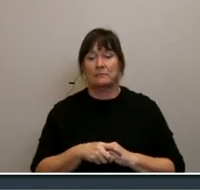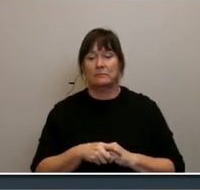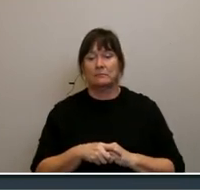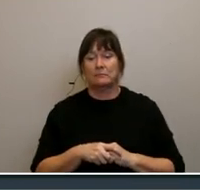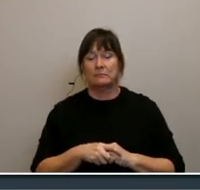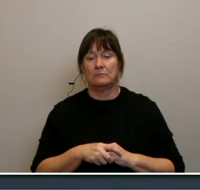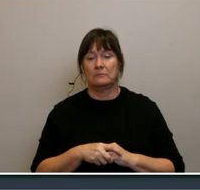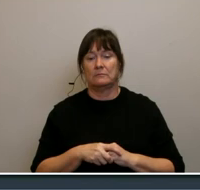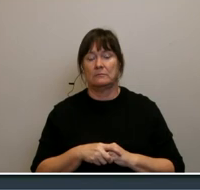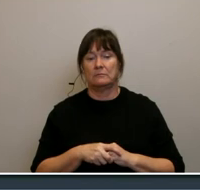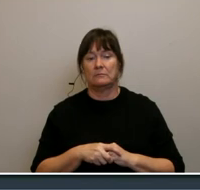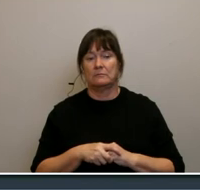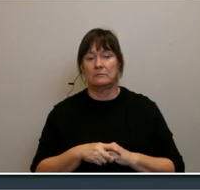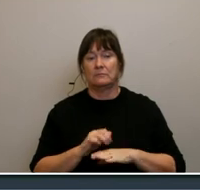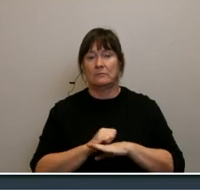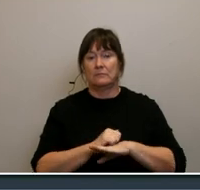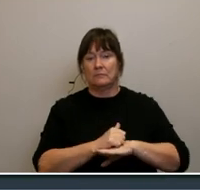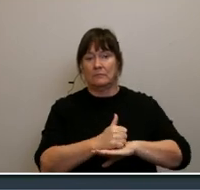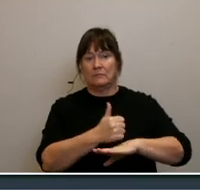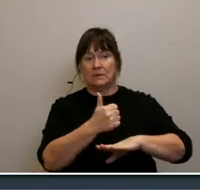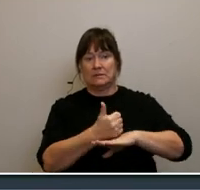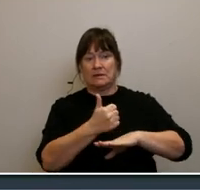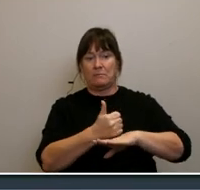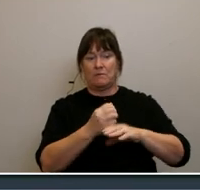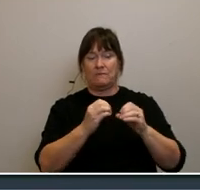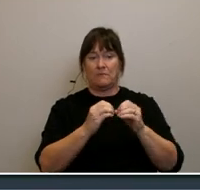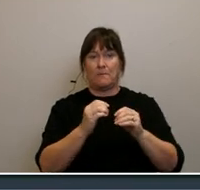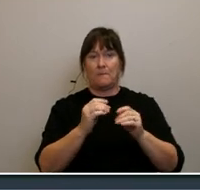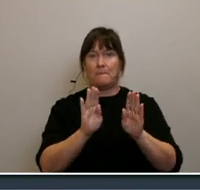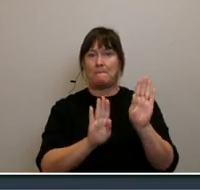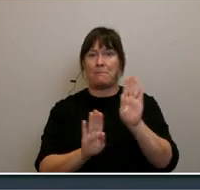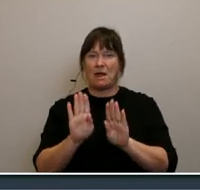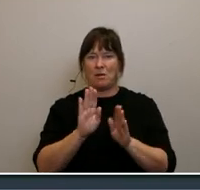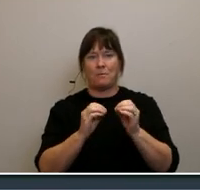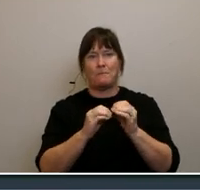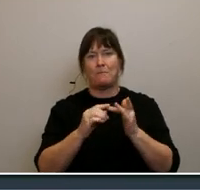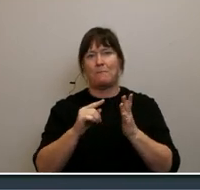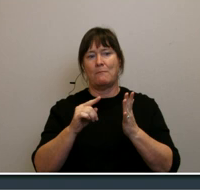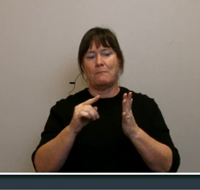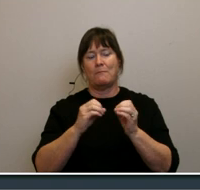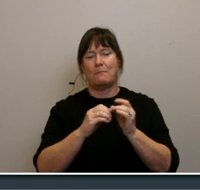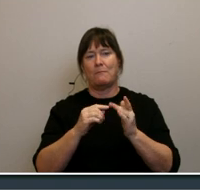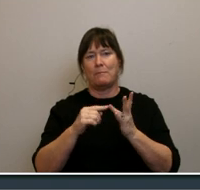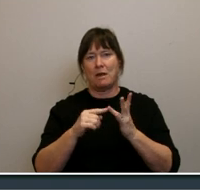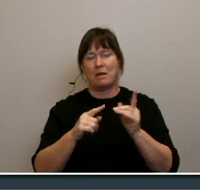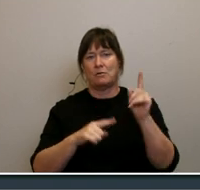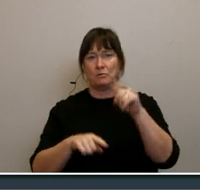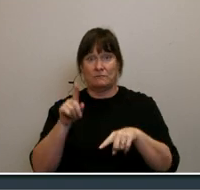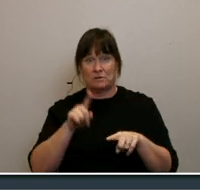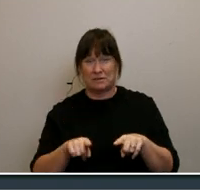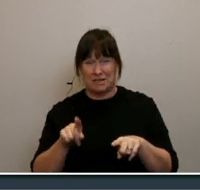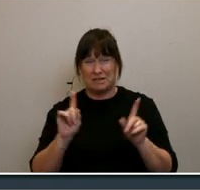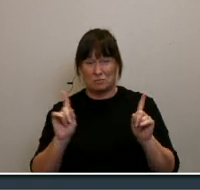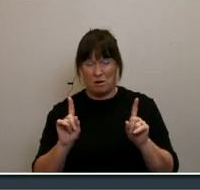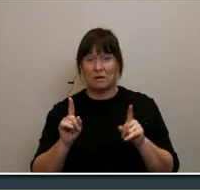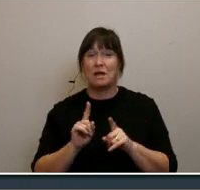The founding idea of Biodiversity Hawke's Bay is that a healthy environment is an essential ingredient for the